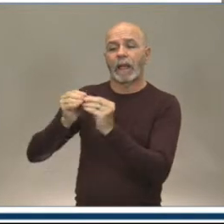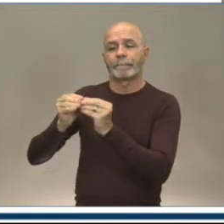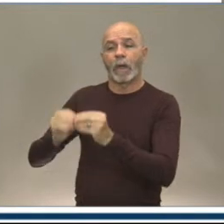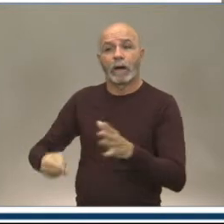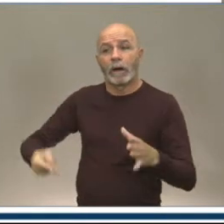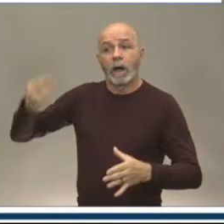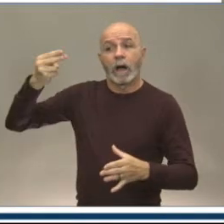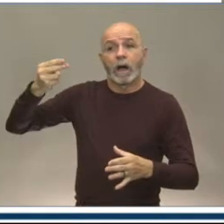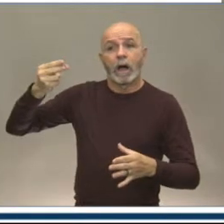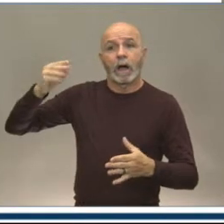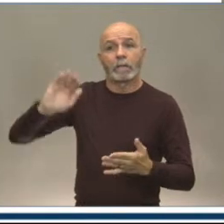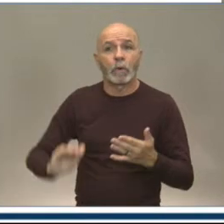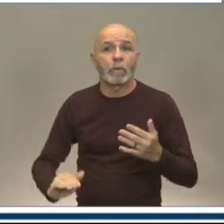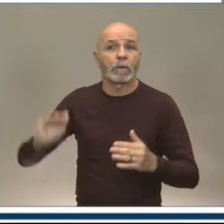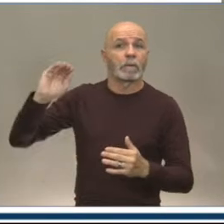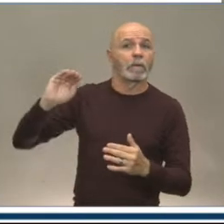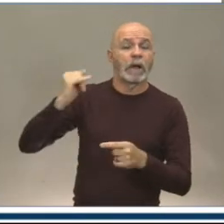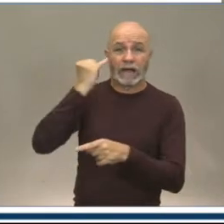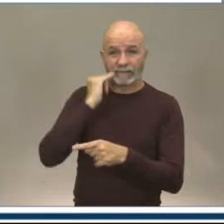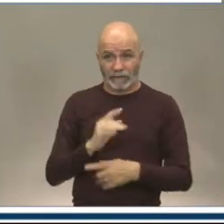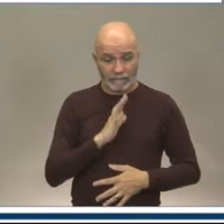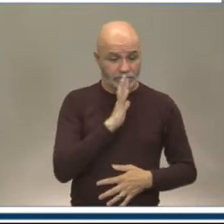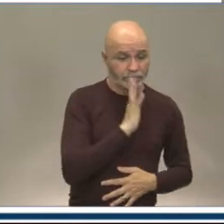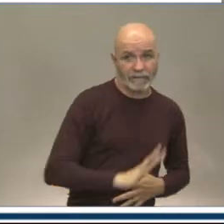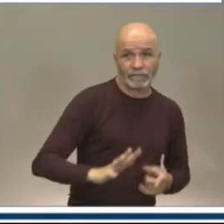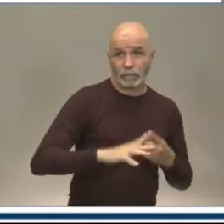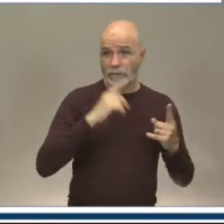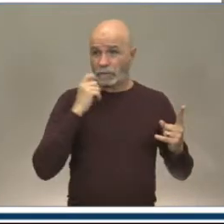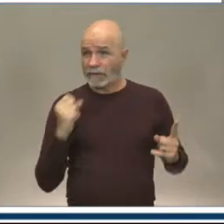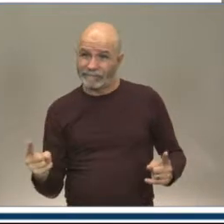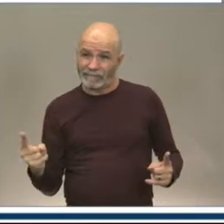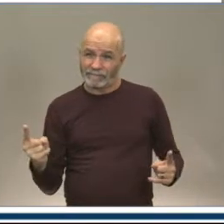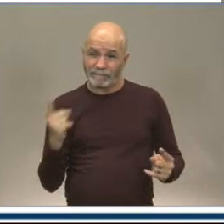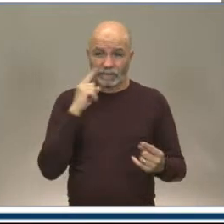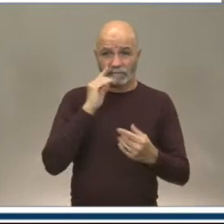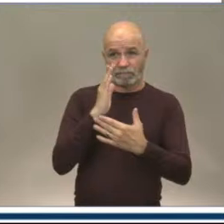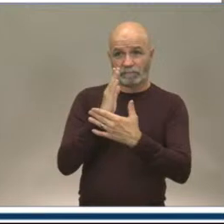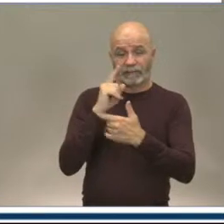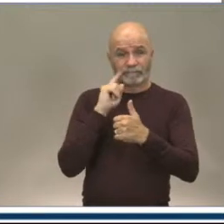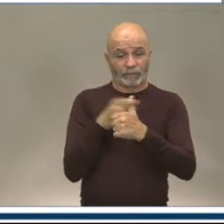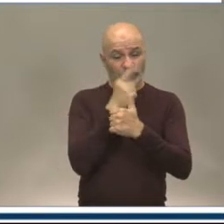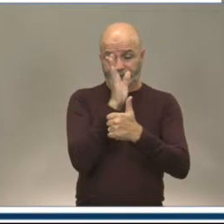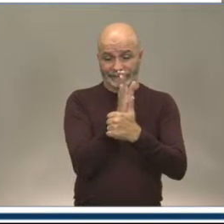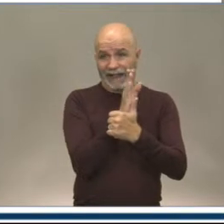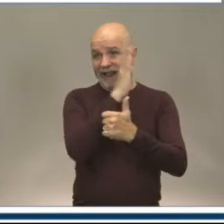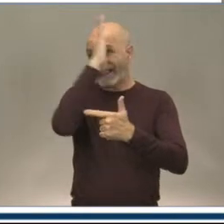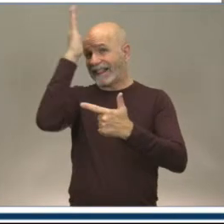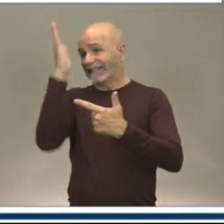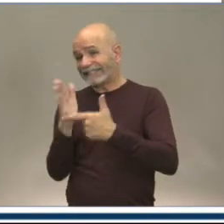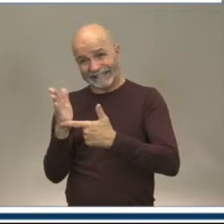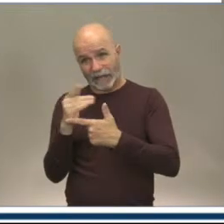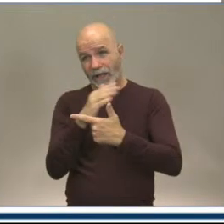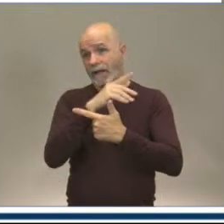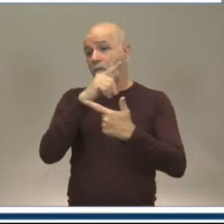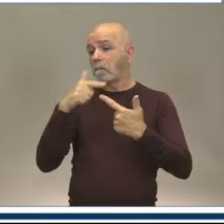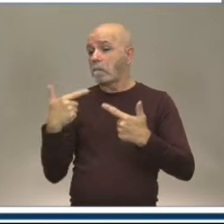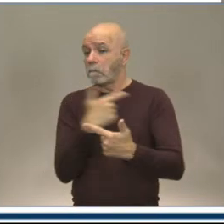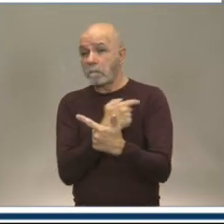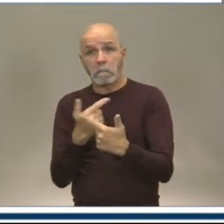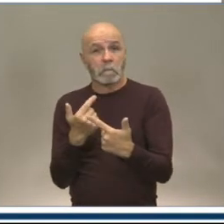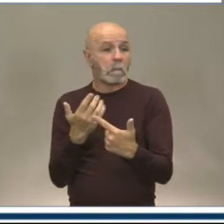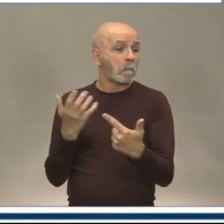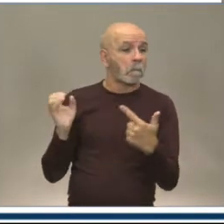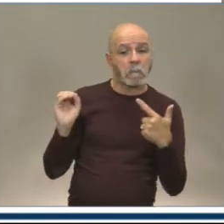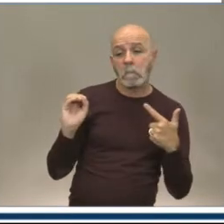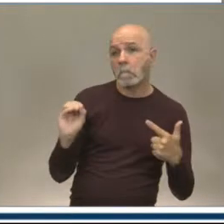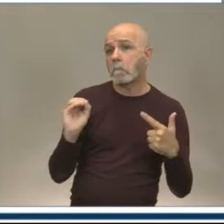large numbers of the 5 to 11-year-olds have had time to get fully vaccinated, maybe we're in a position where we don't need the